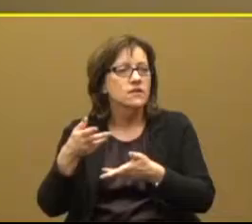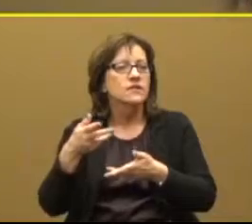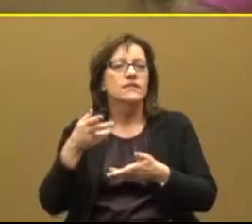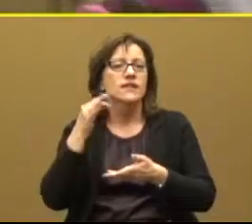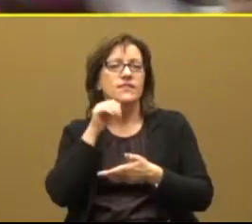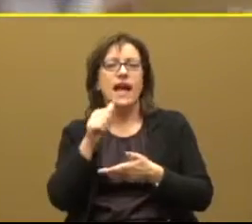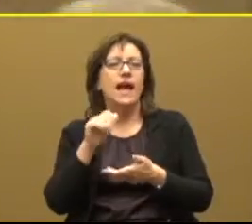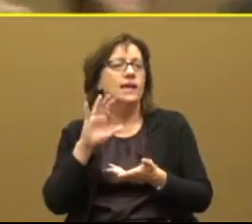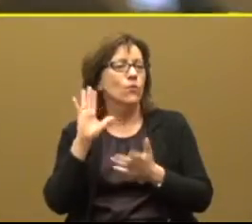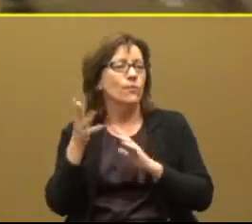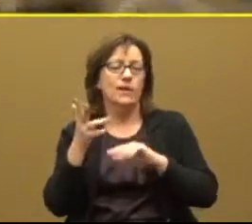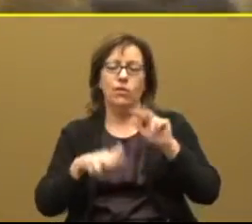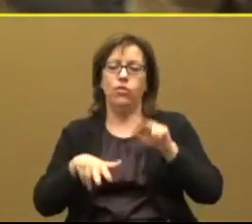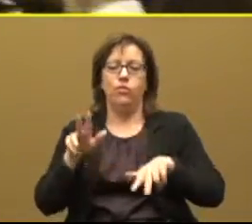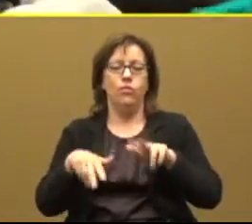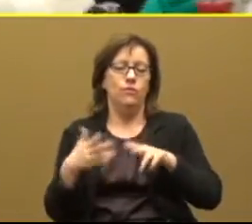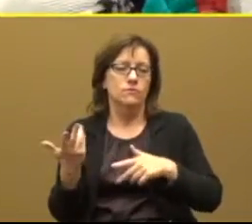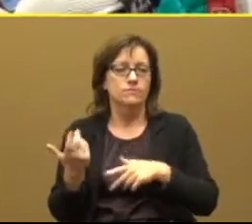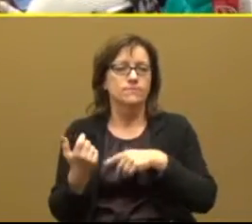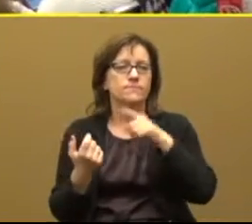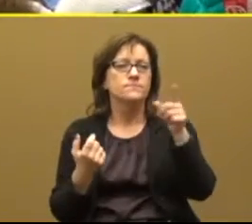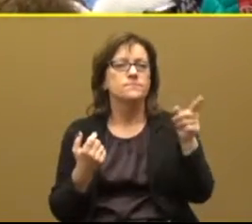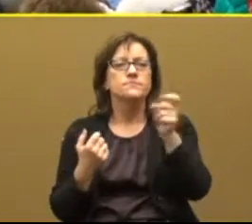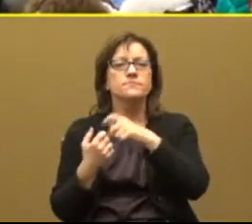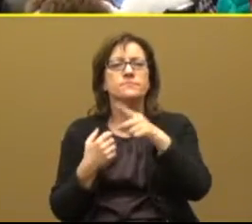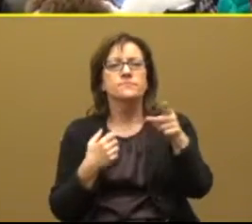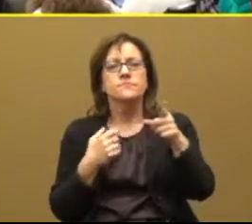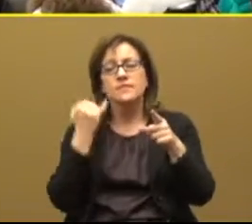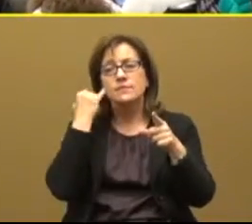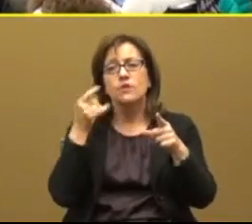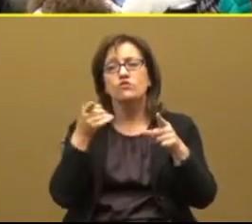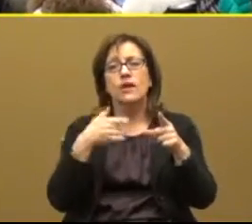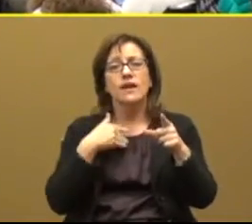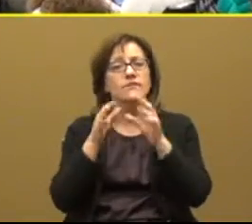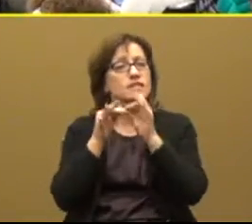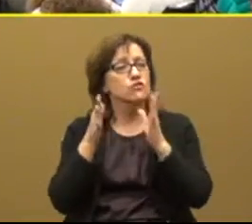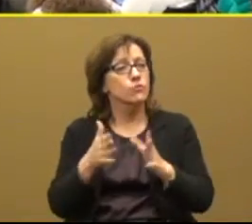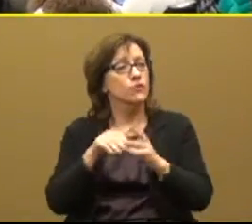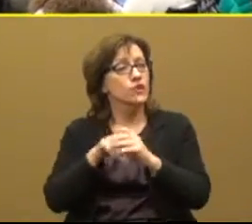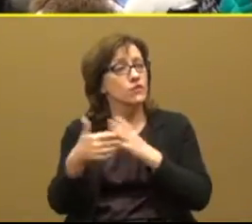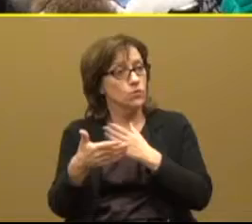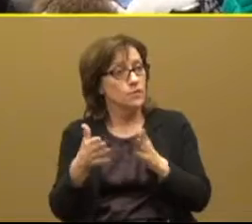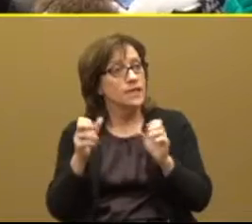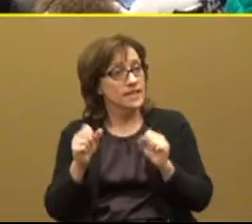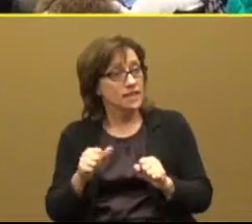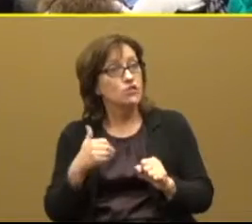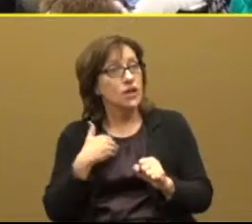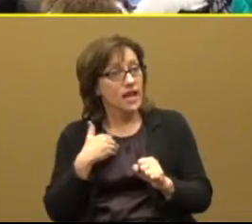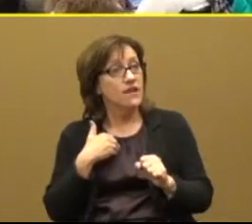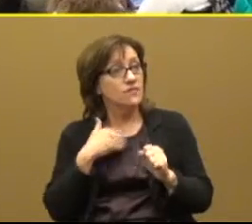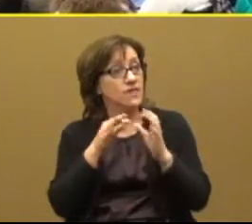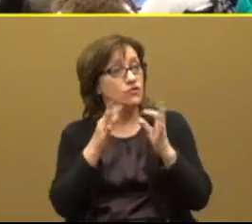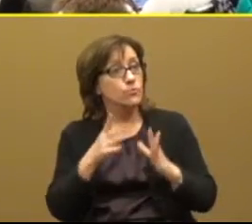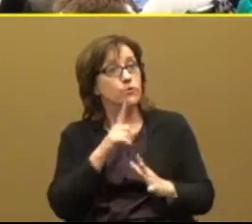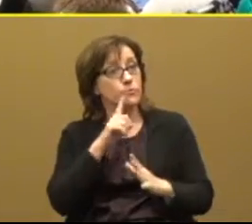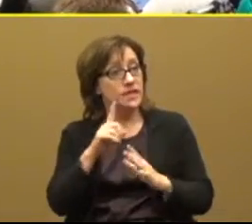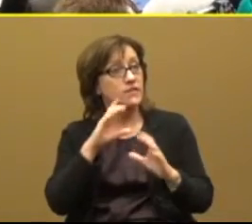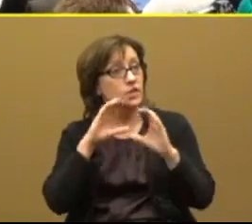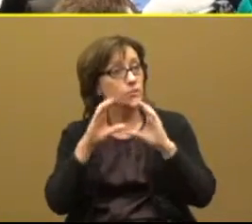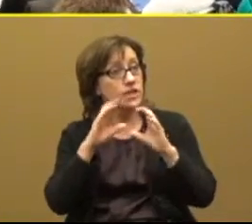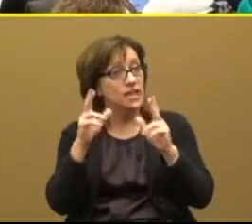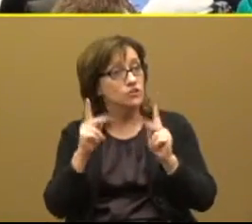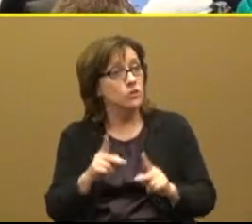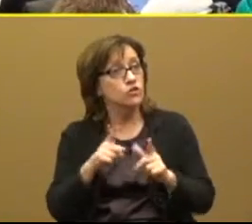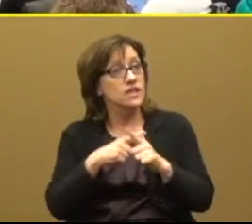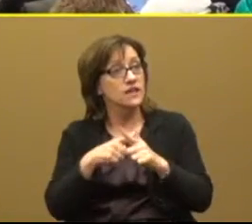yourself. So then if you're working with, like, say you have an interpreter in your room, could you make the interpreter be the communication person and then